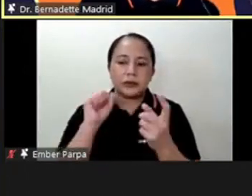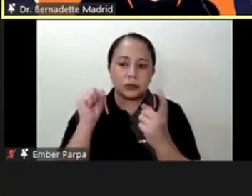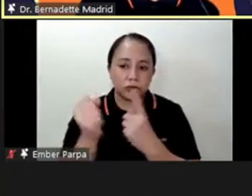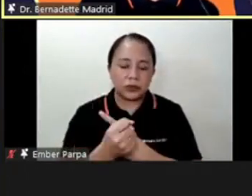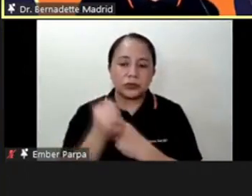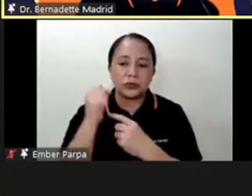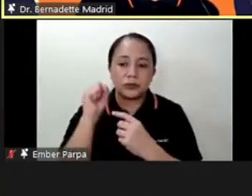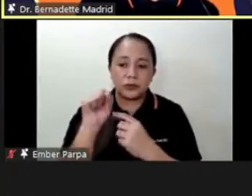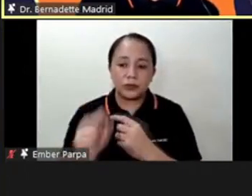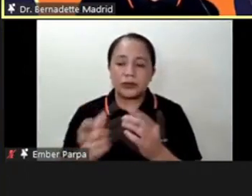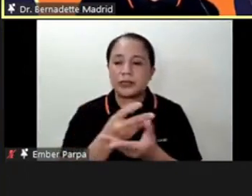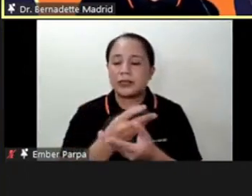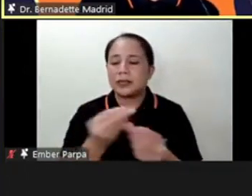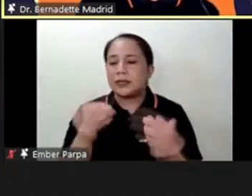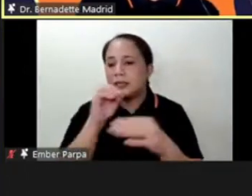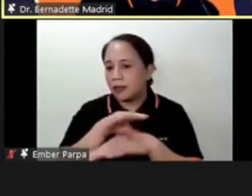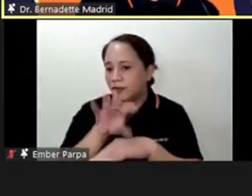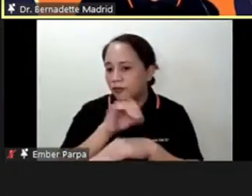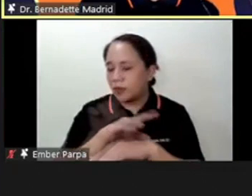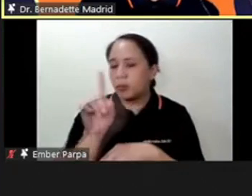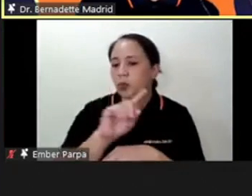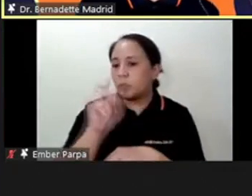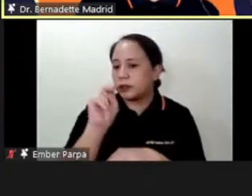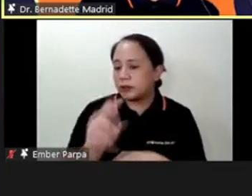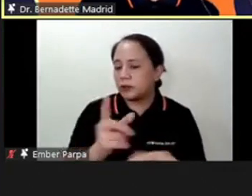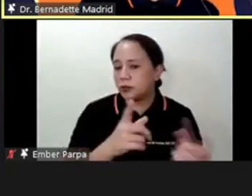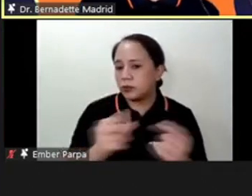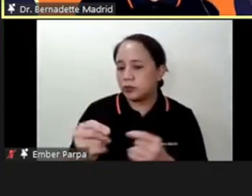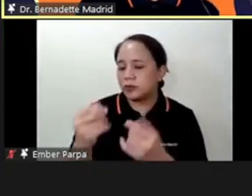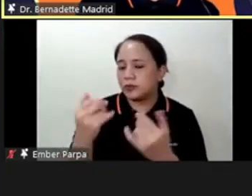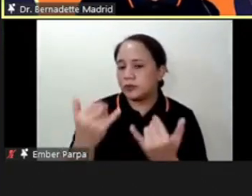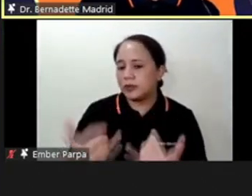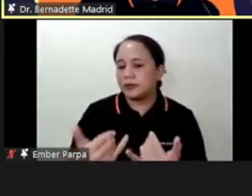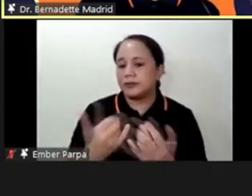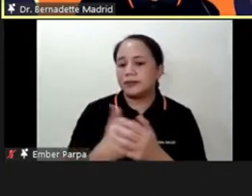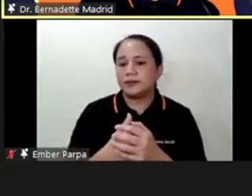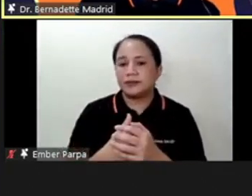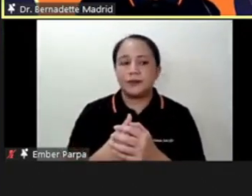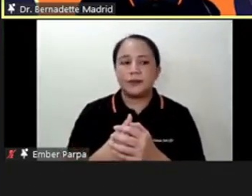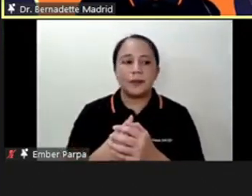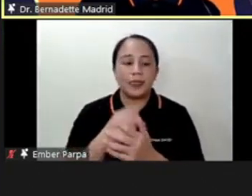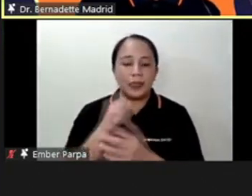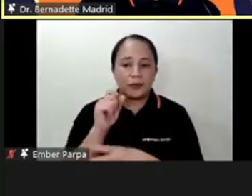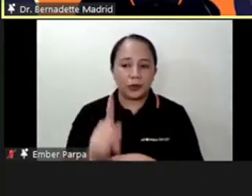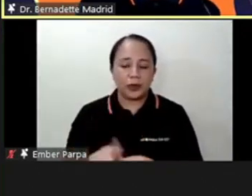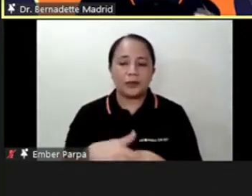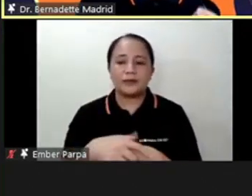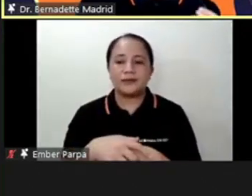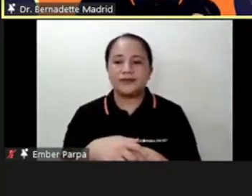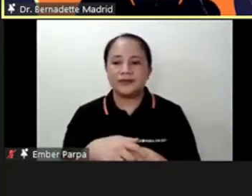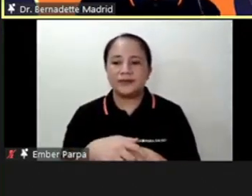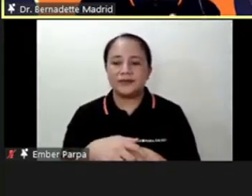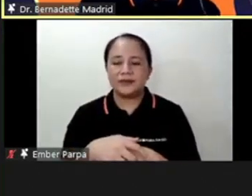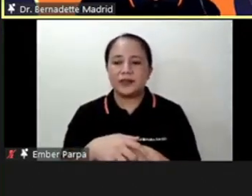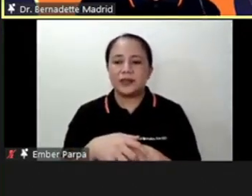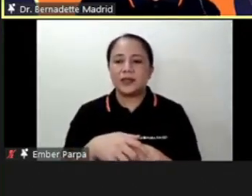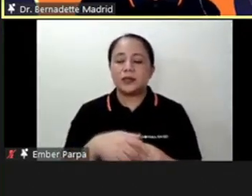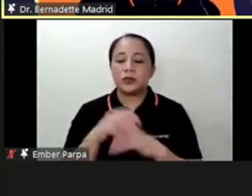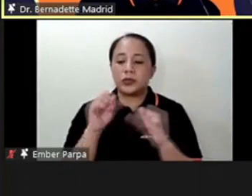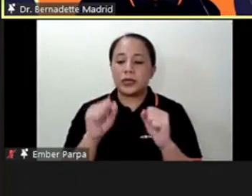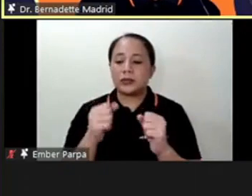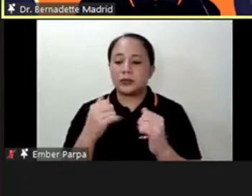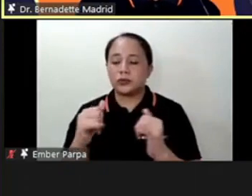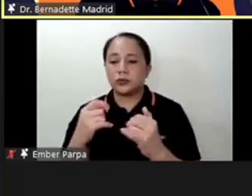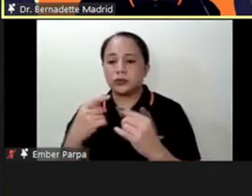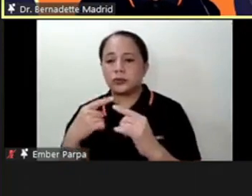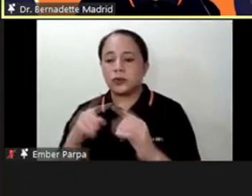can be given advice on what needs to be done at that moment in time. Okay, and you can also go to